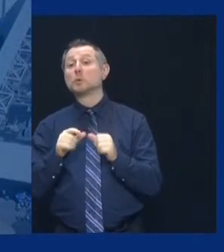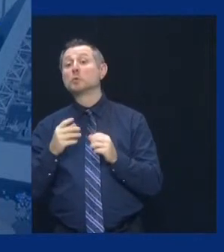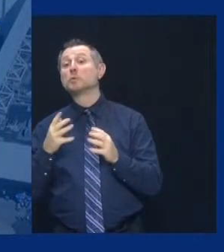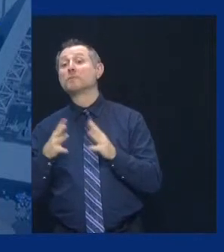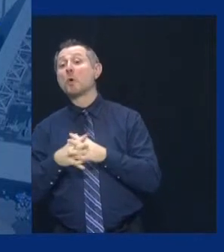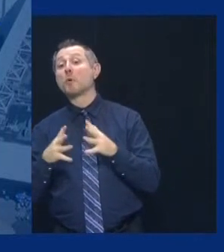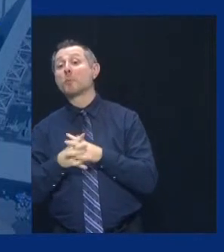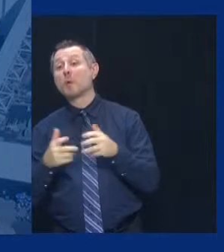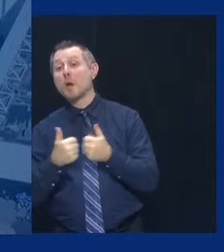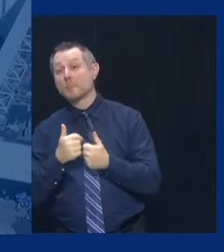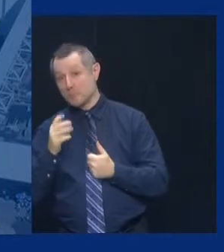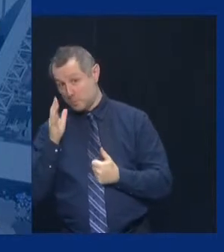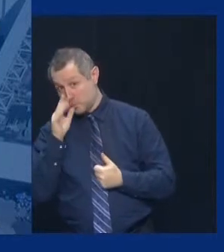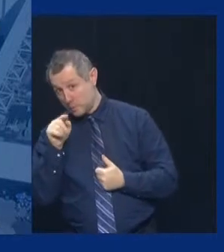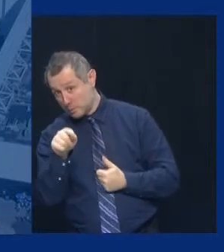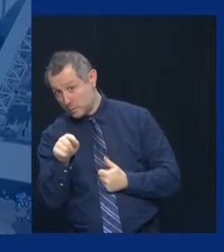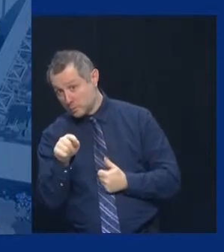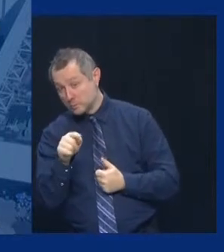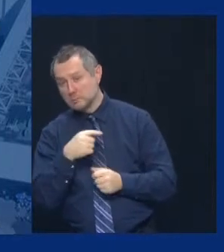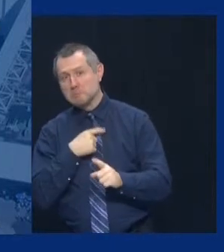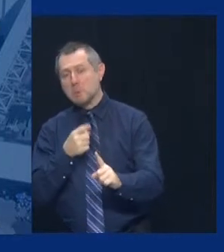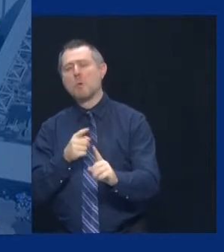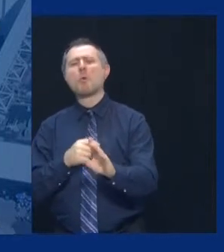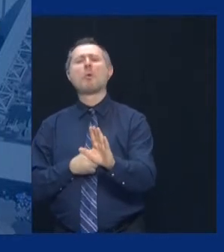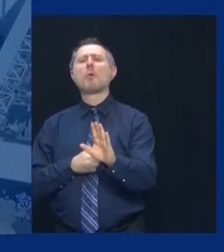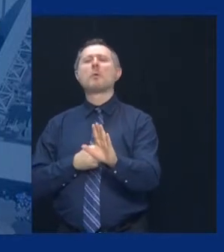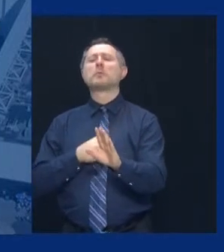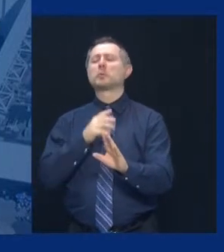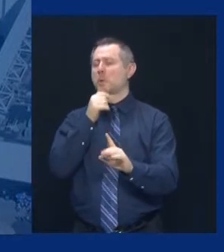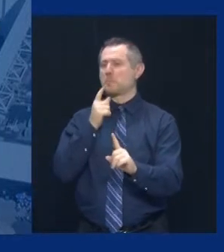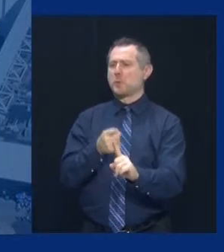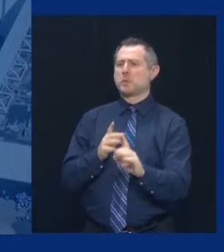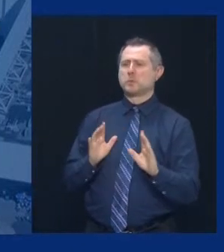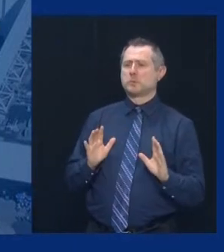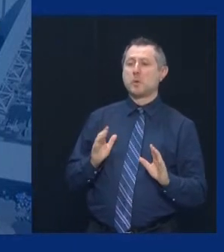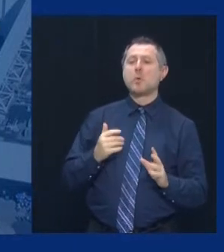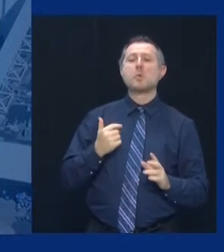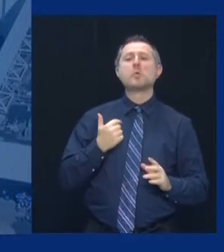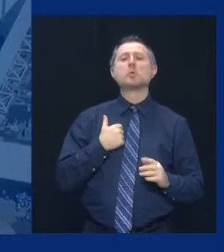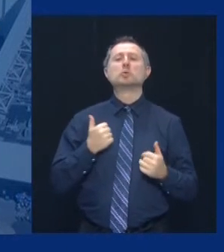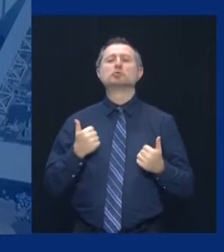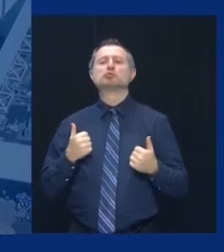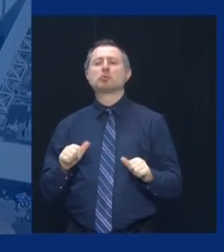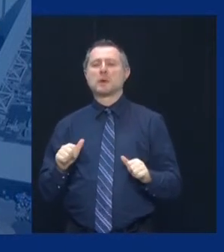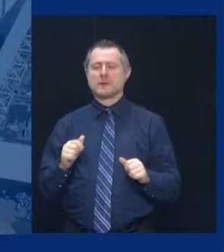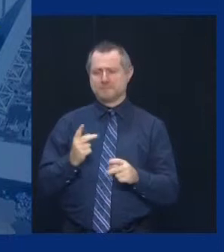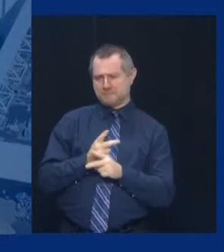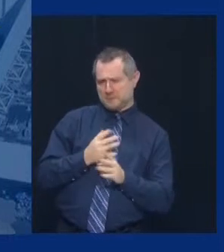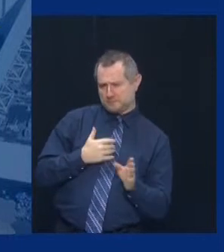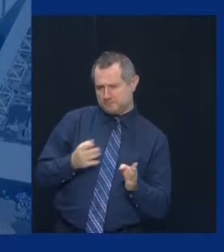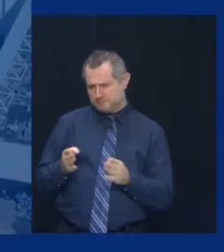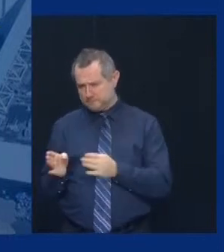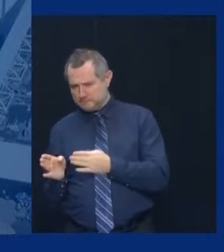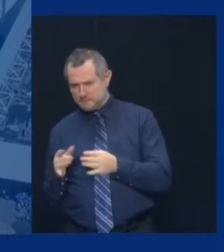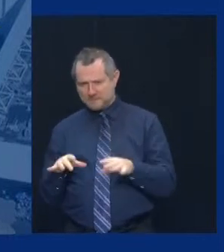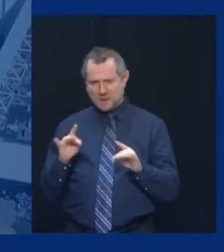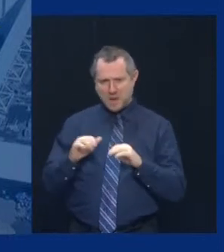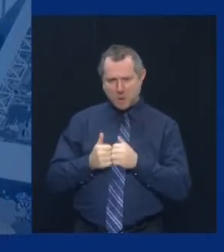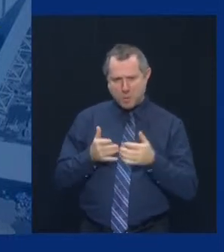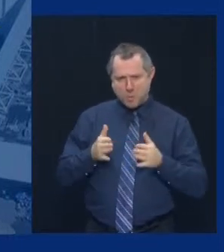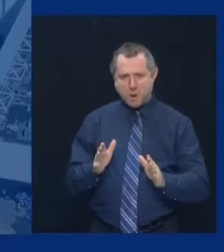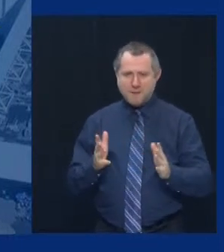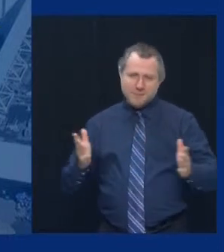game. I want people to understand. We are trying to find a way to